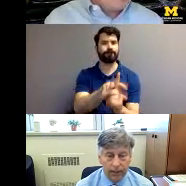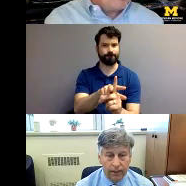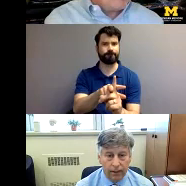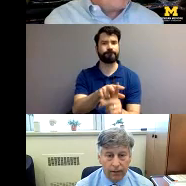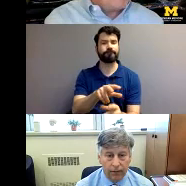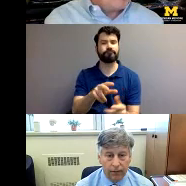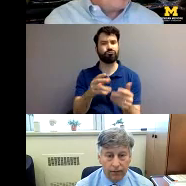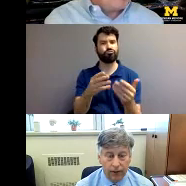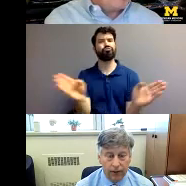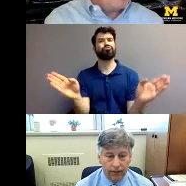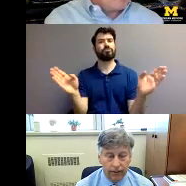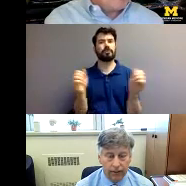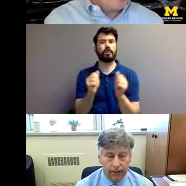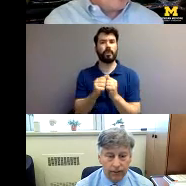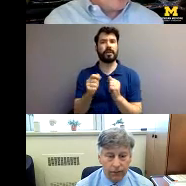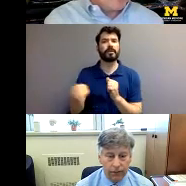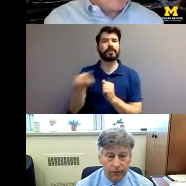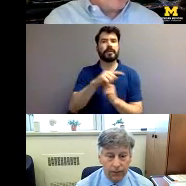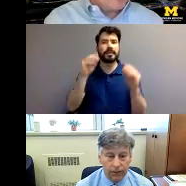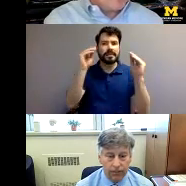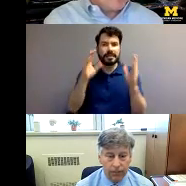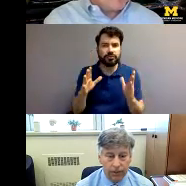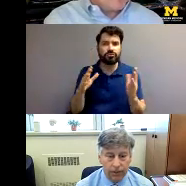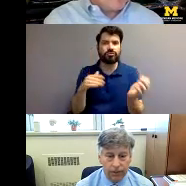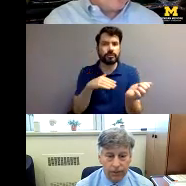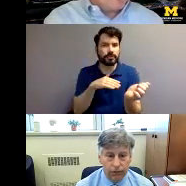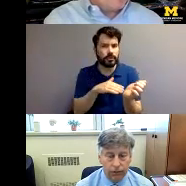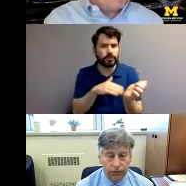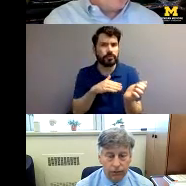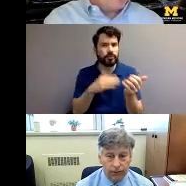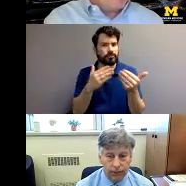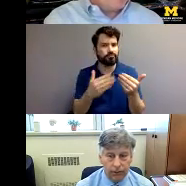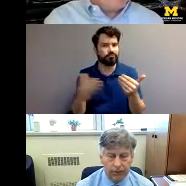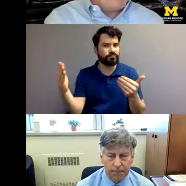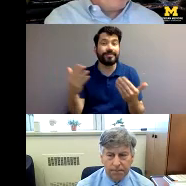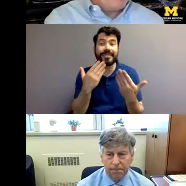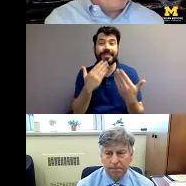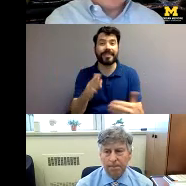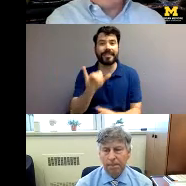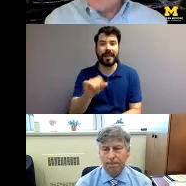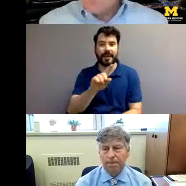widely with our faculty and our physicians in the future. So thanks for that question.